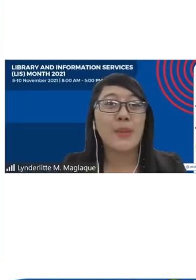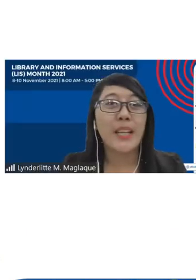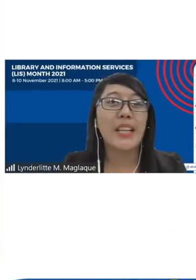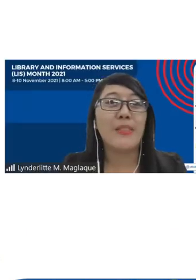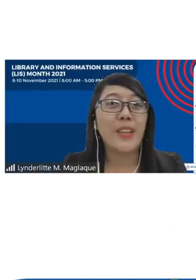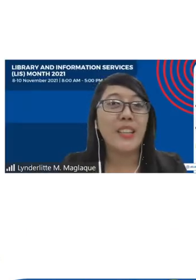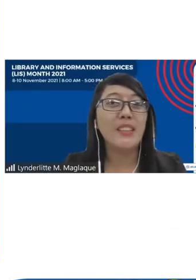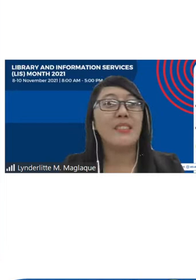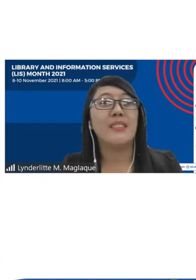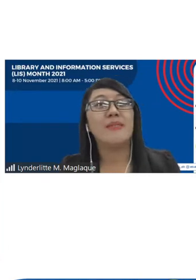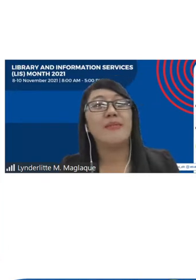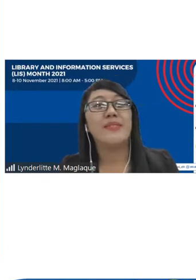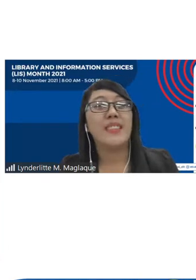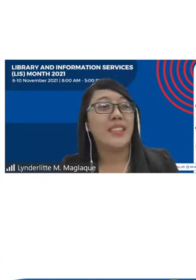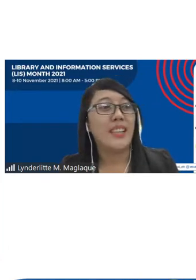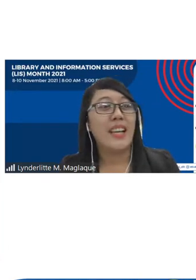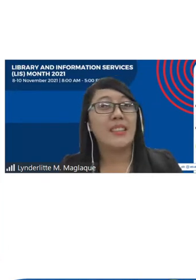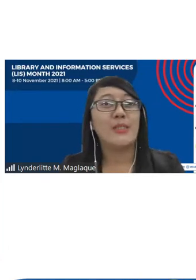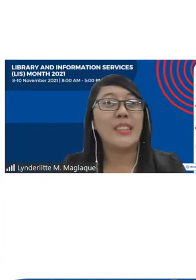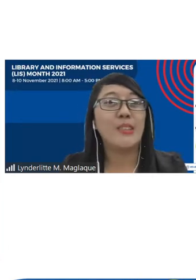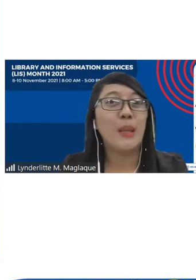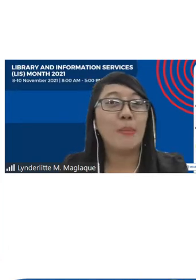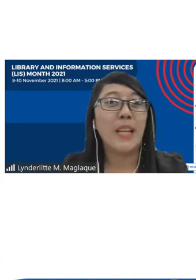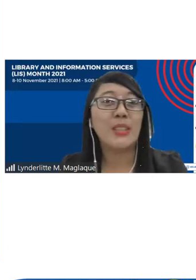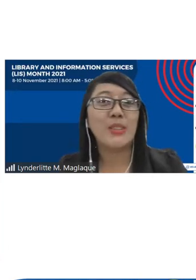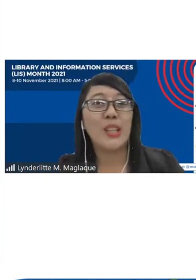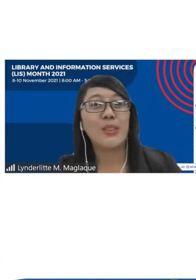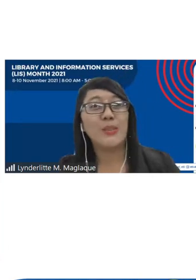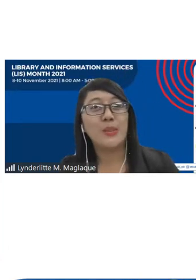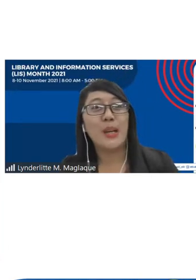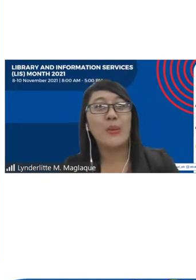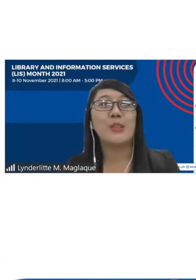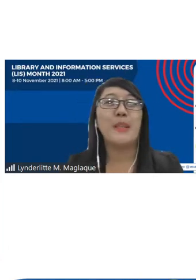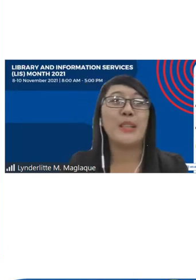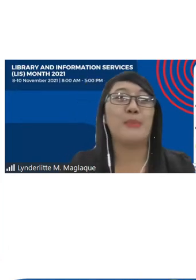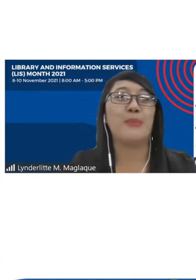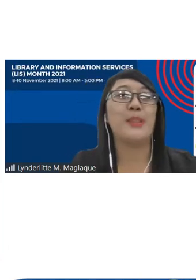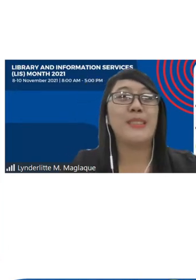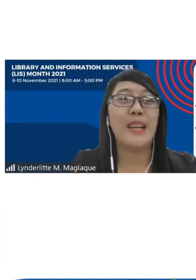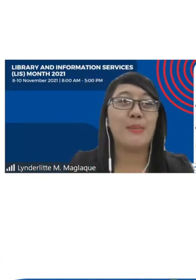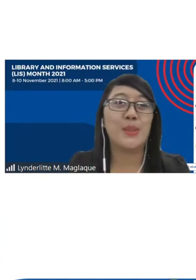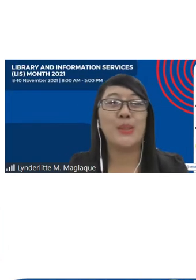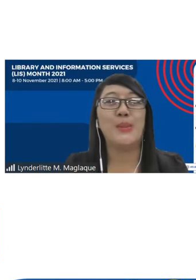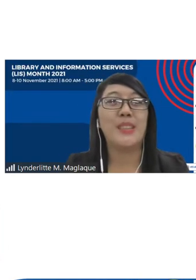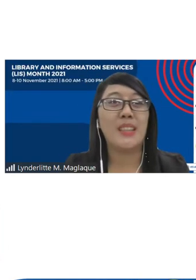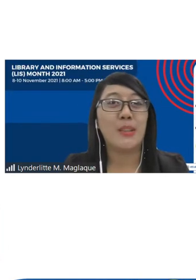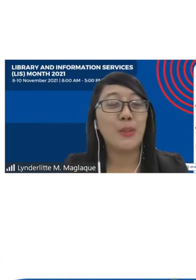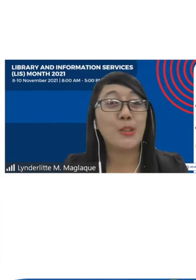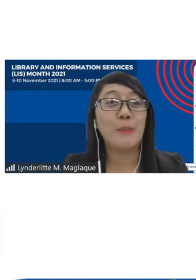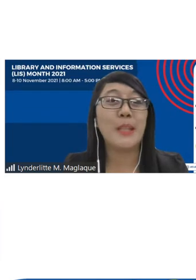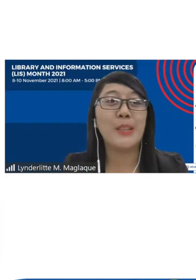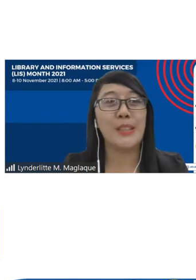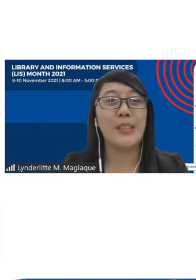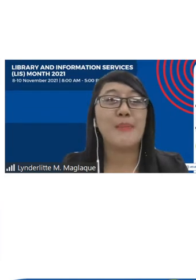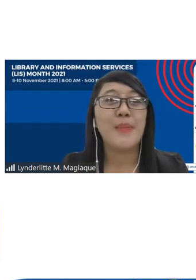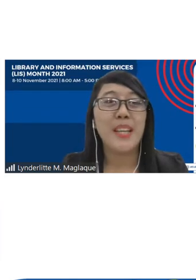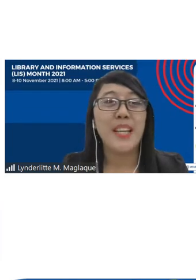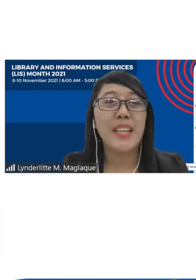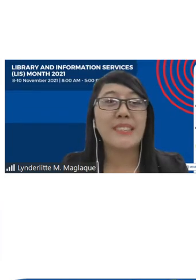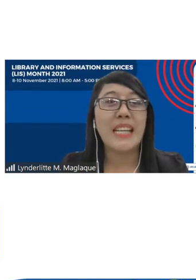topic number 11. Ayan. So, it is my pleasure to introduce our speaker for this afternoon. Our first